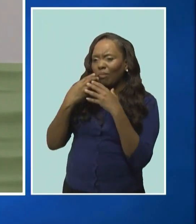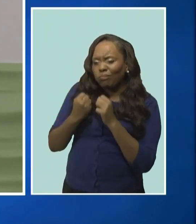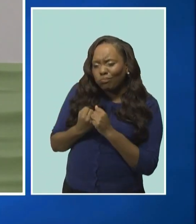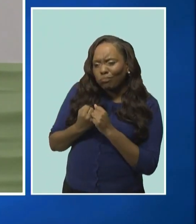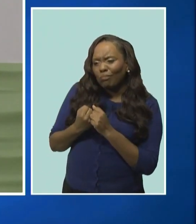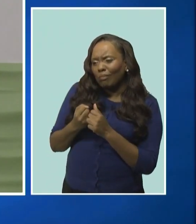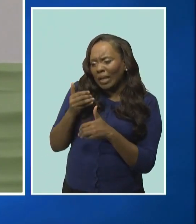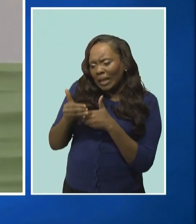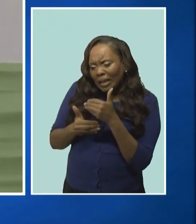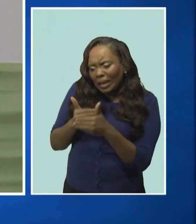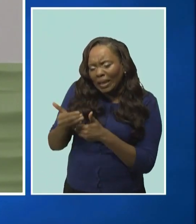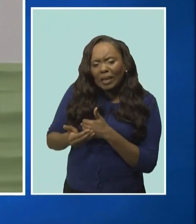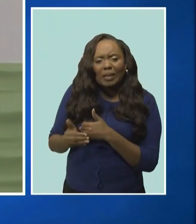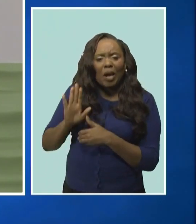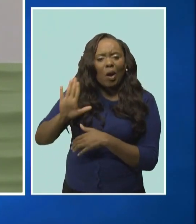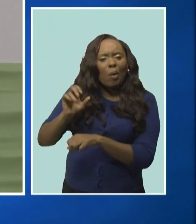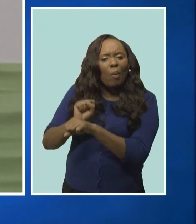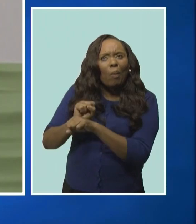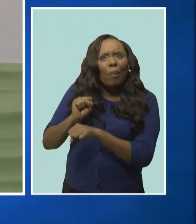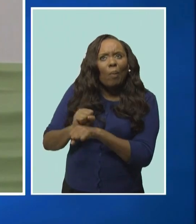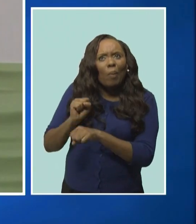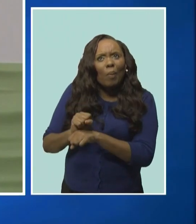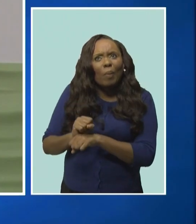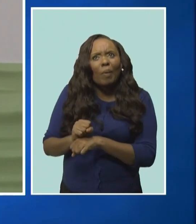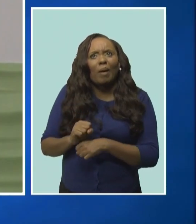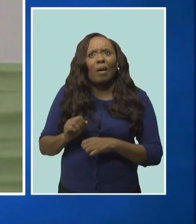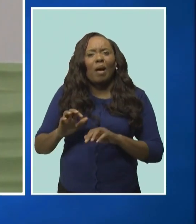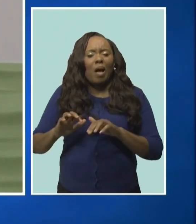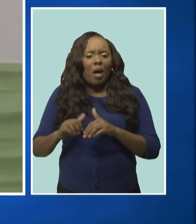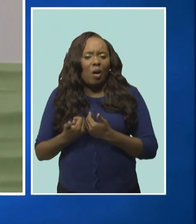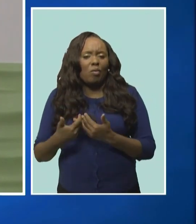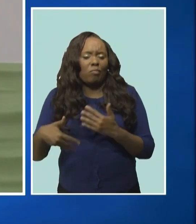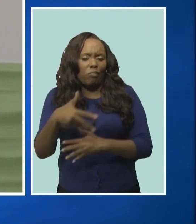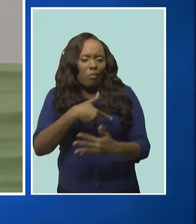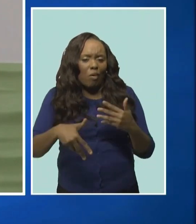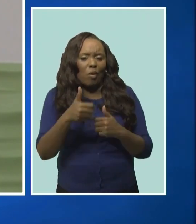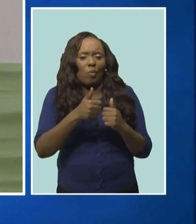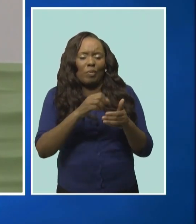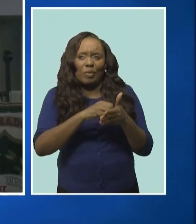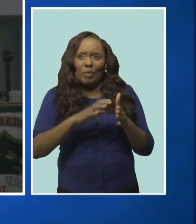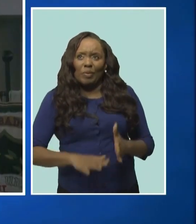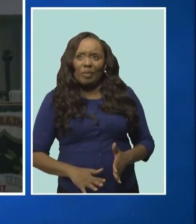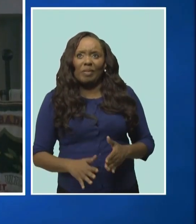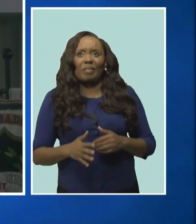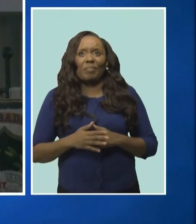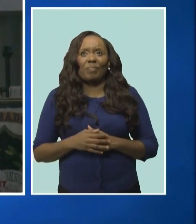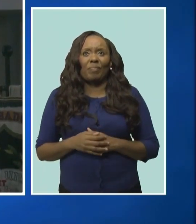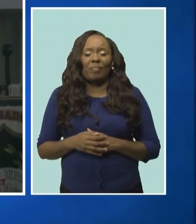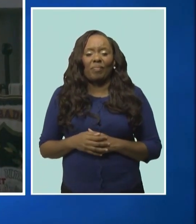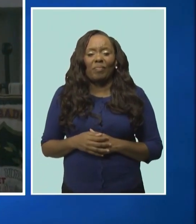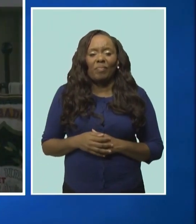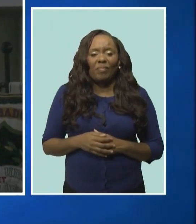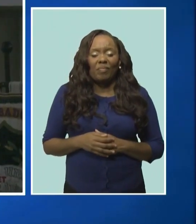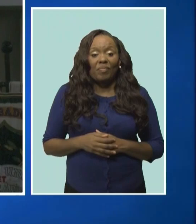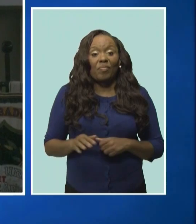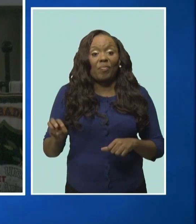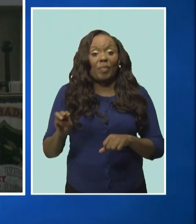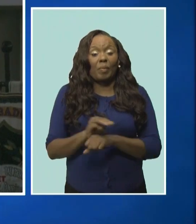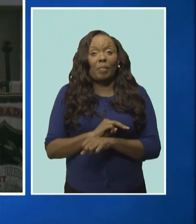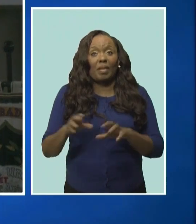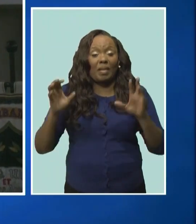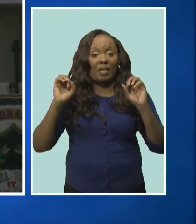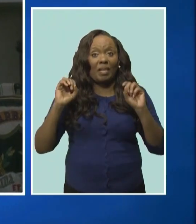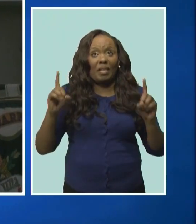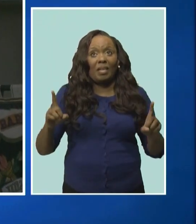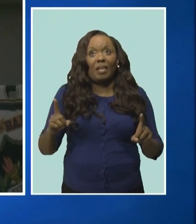to her work by her dedication and commitment to us as students in the college. The Ministry of Education